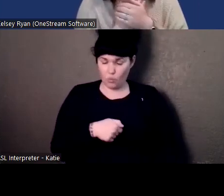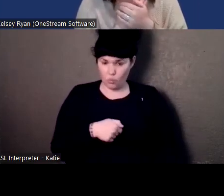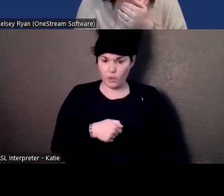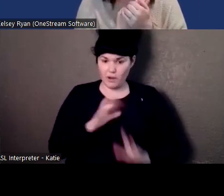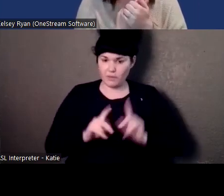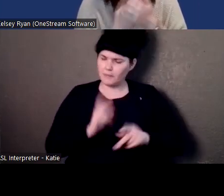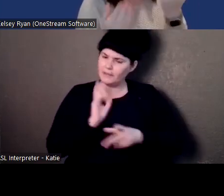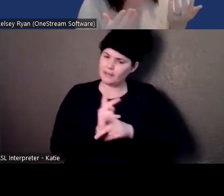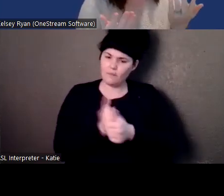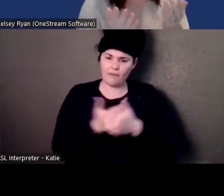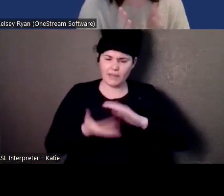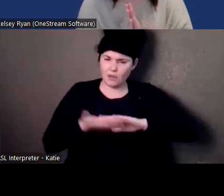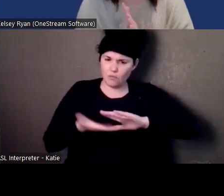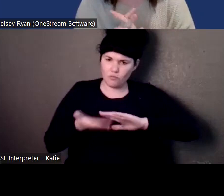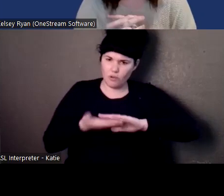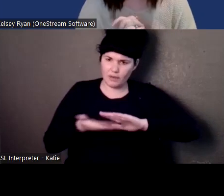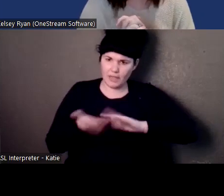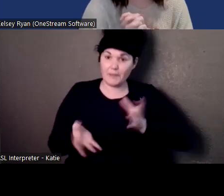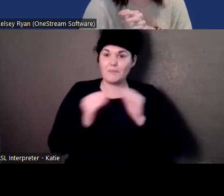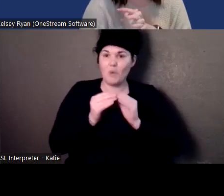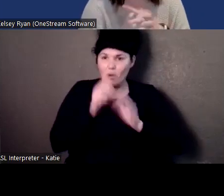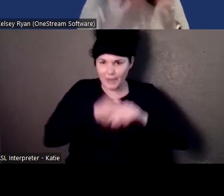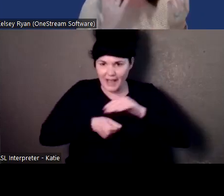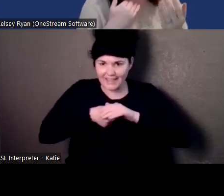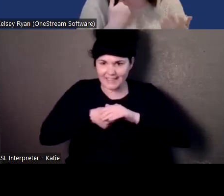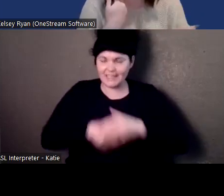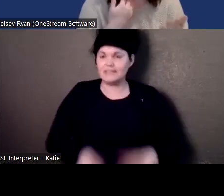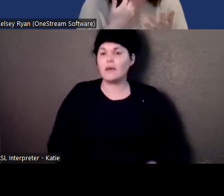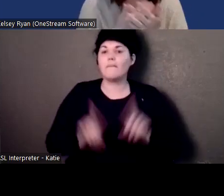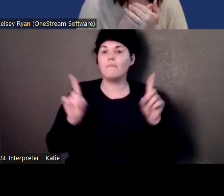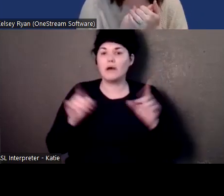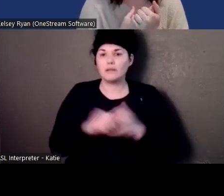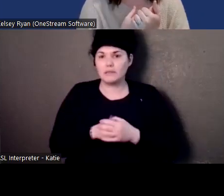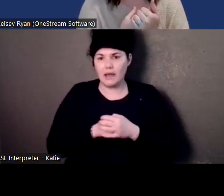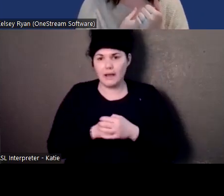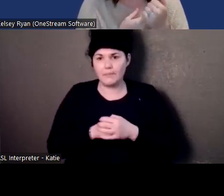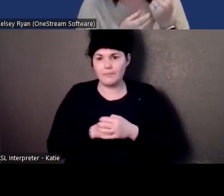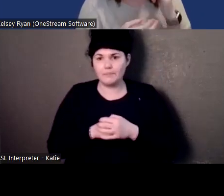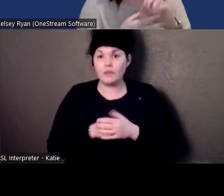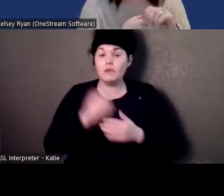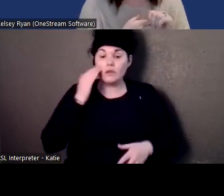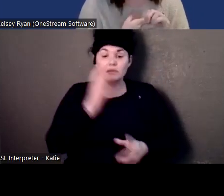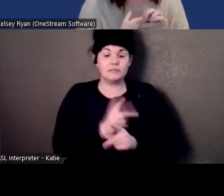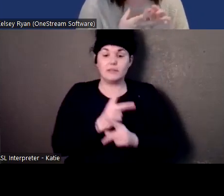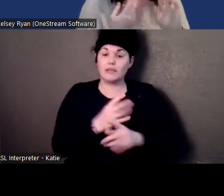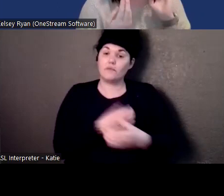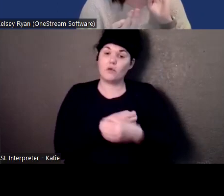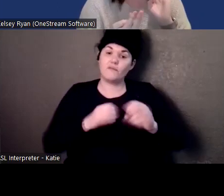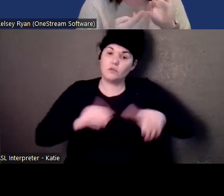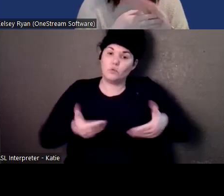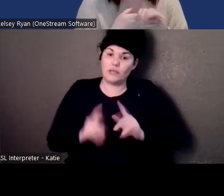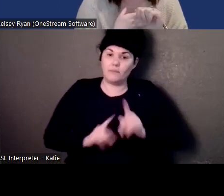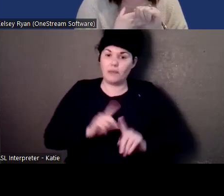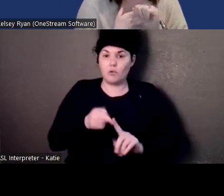running, more so usually behind the scenes, but office administration, you know, taking care of the office, greeting people when they come